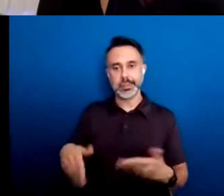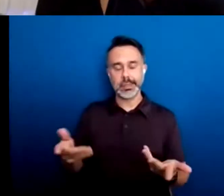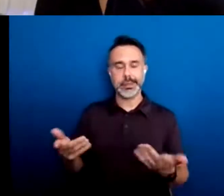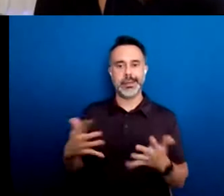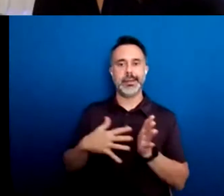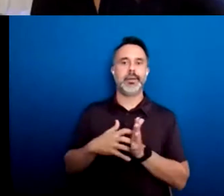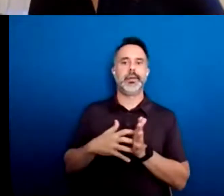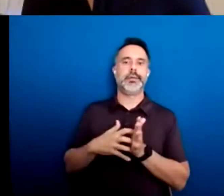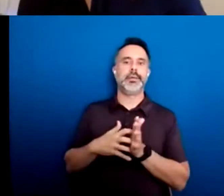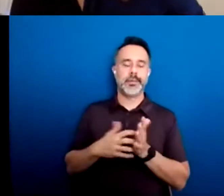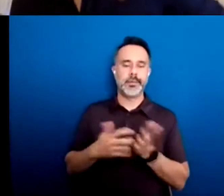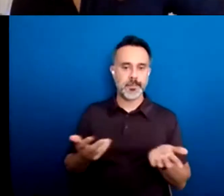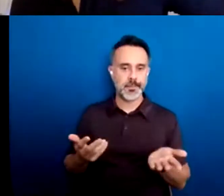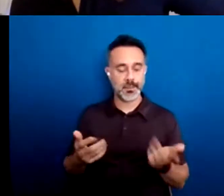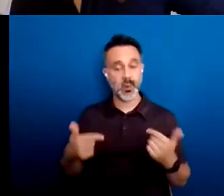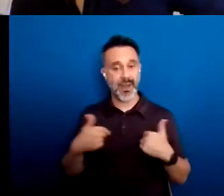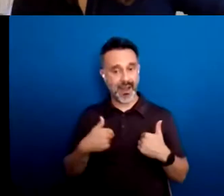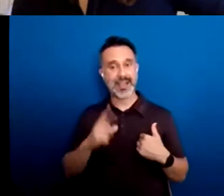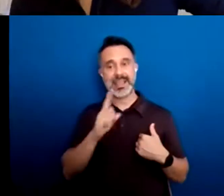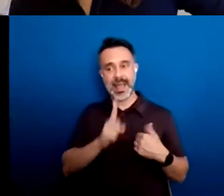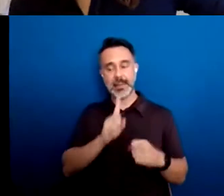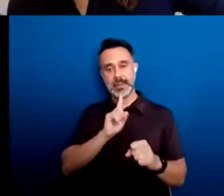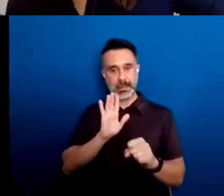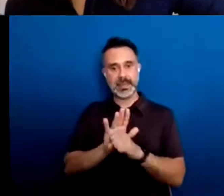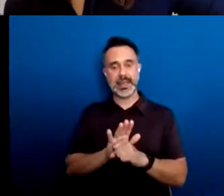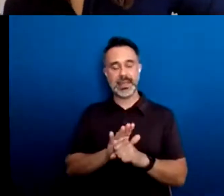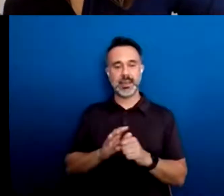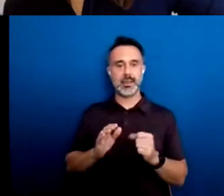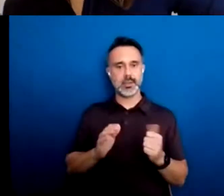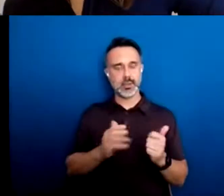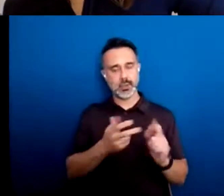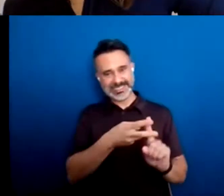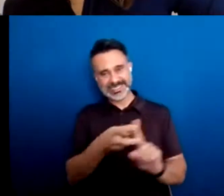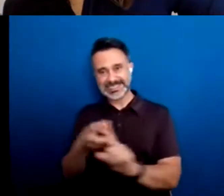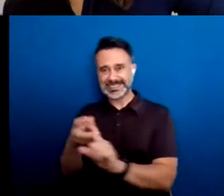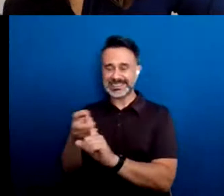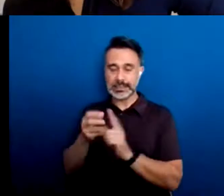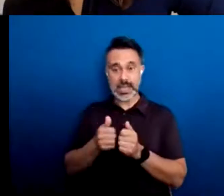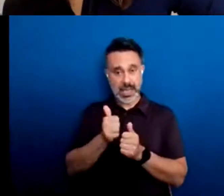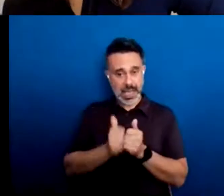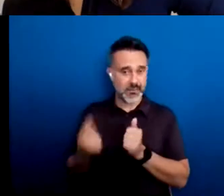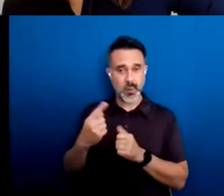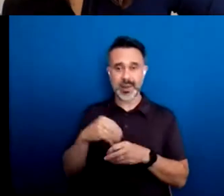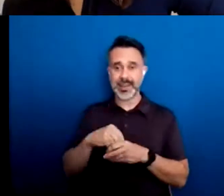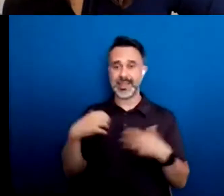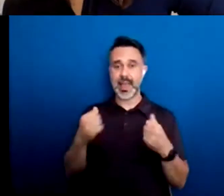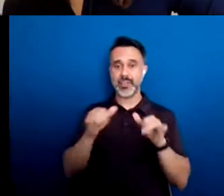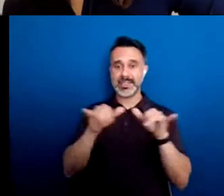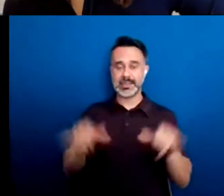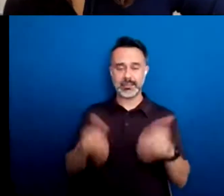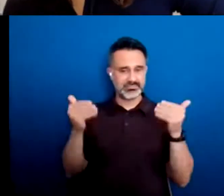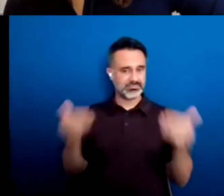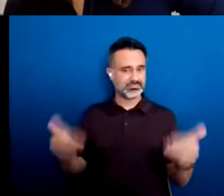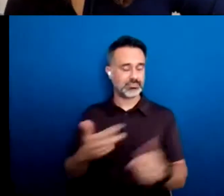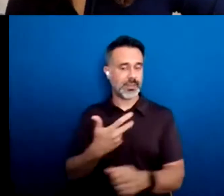committed to getting all of our people within the health system vaccinated,